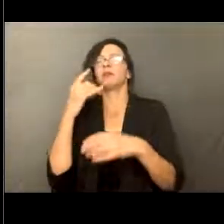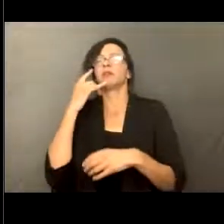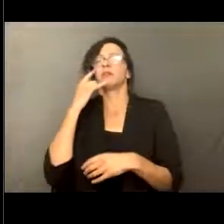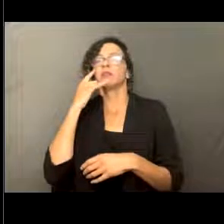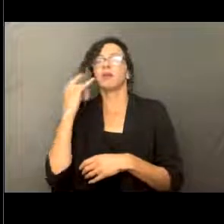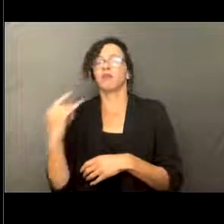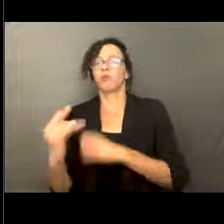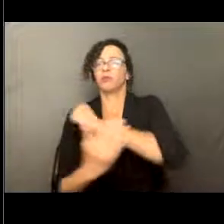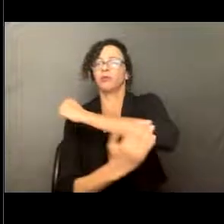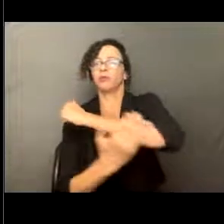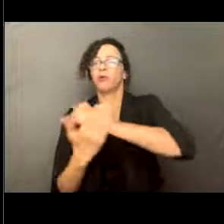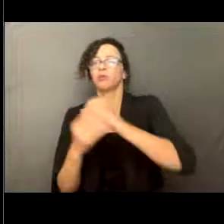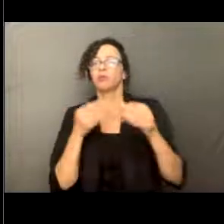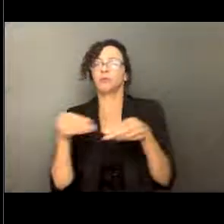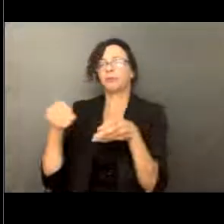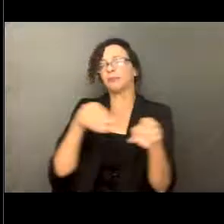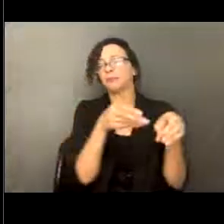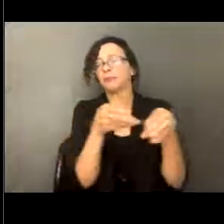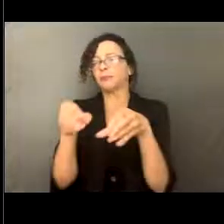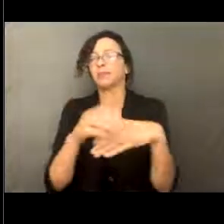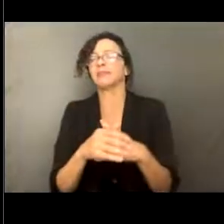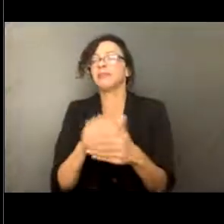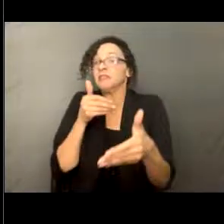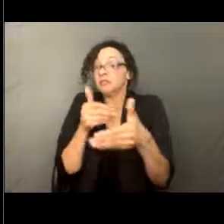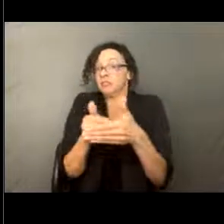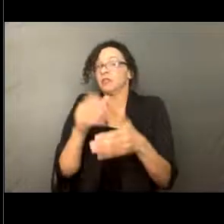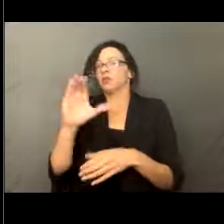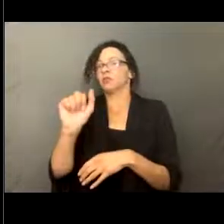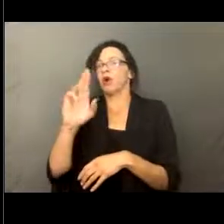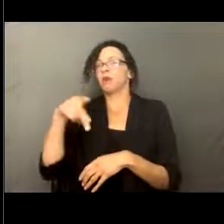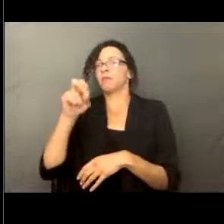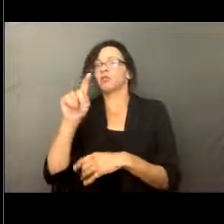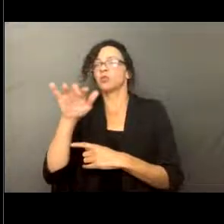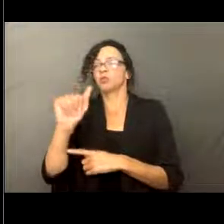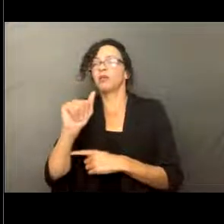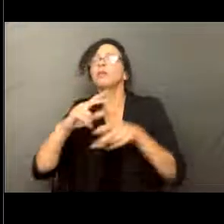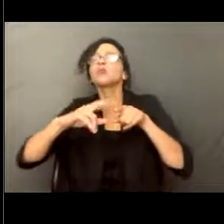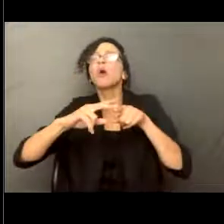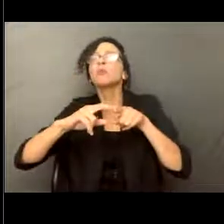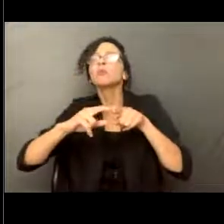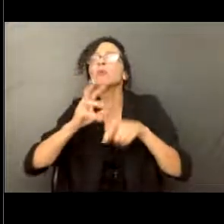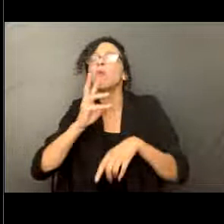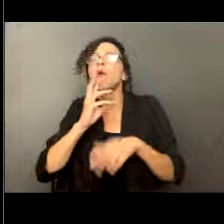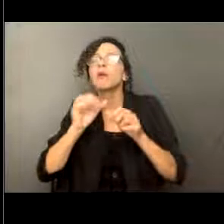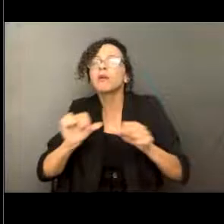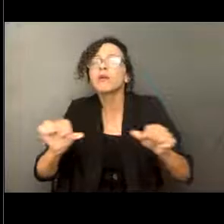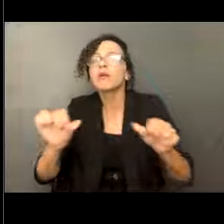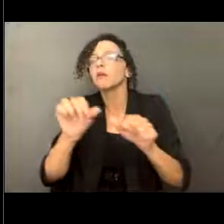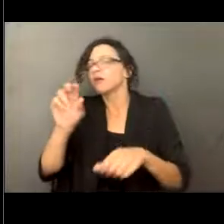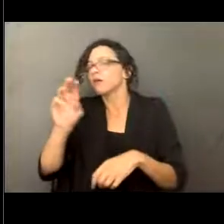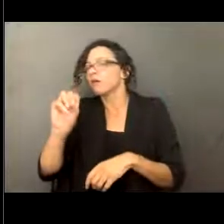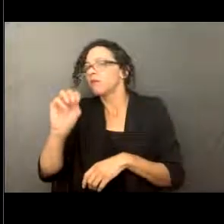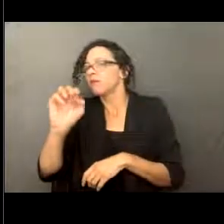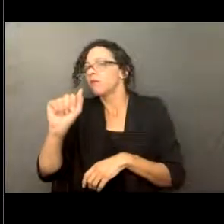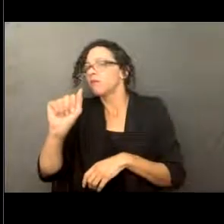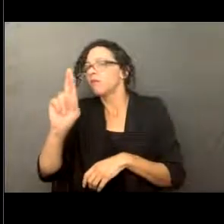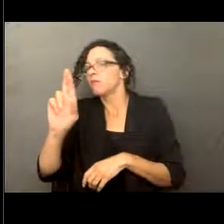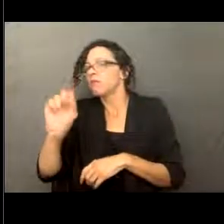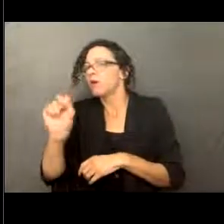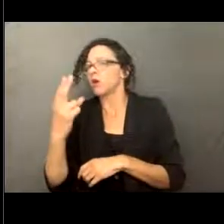the Carpinteria Salt Marsh, which is a sensitive habitat and near a Union Pacific Railroad line. So the footprint